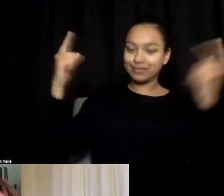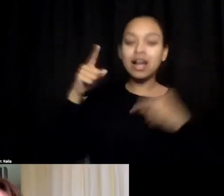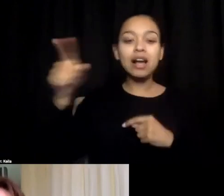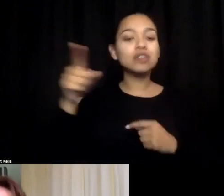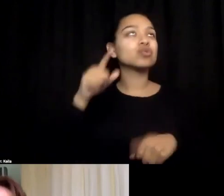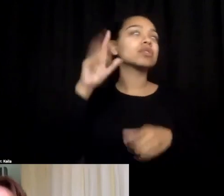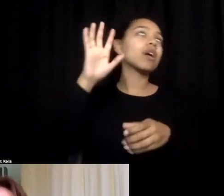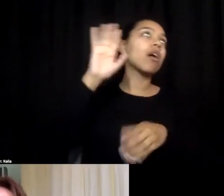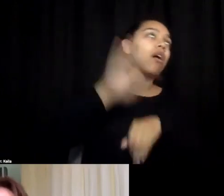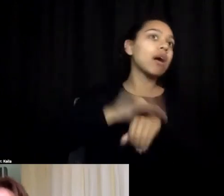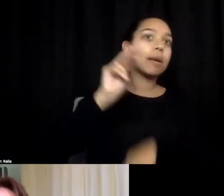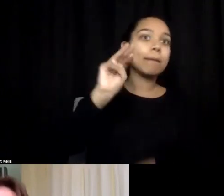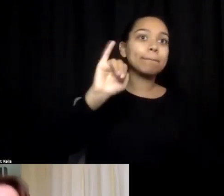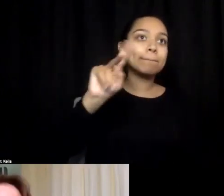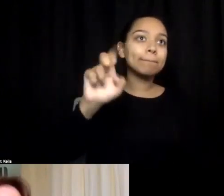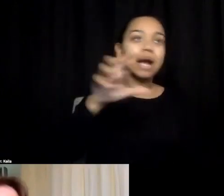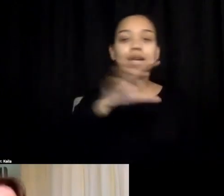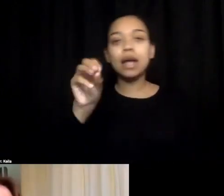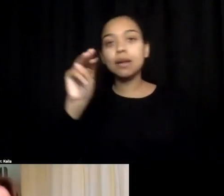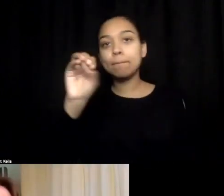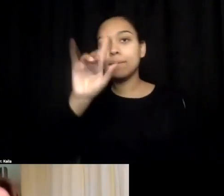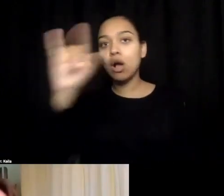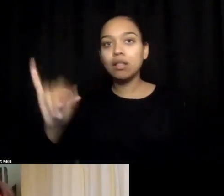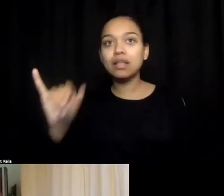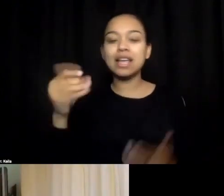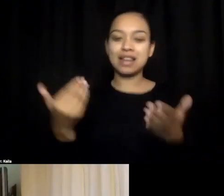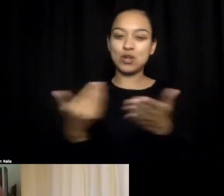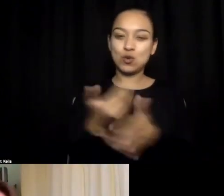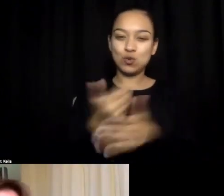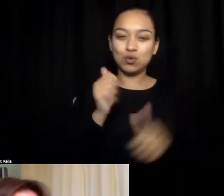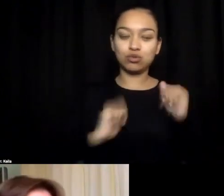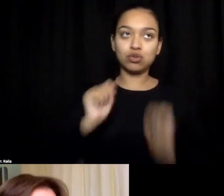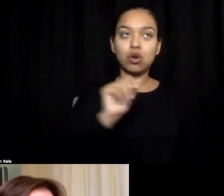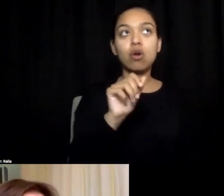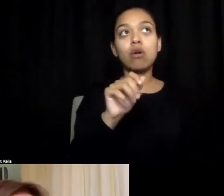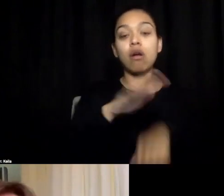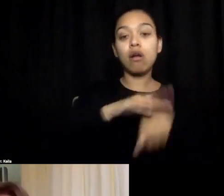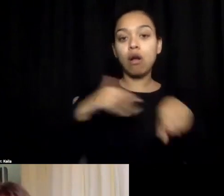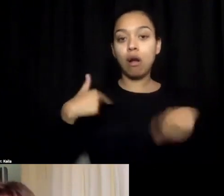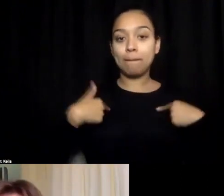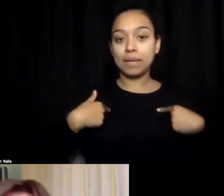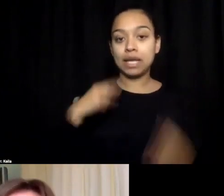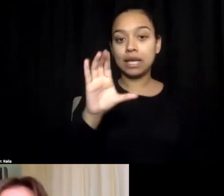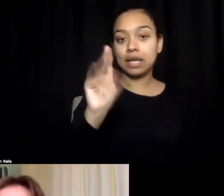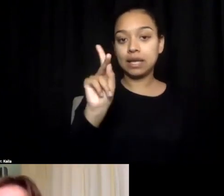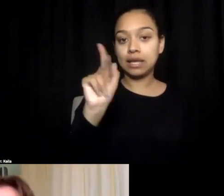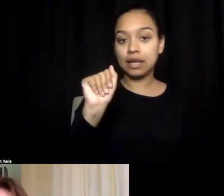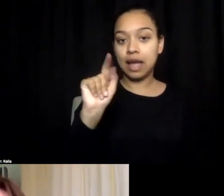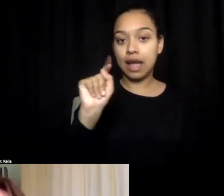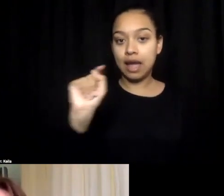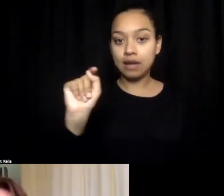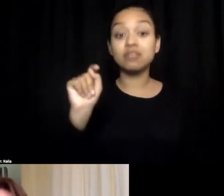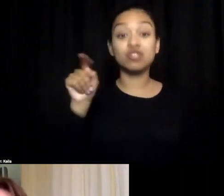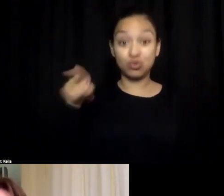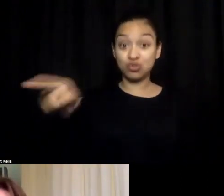Molly. She's on this new show called Call Me Cat with... a Mayim Bialik on Fox, and she was doing a arc on my